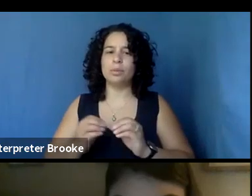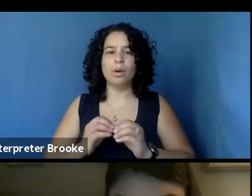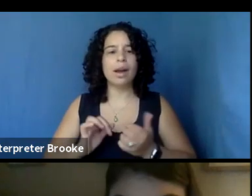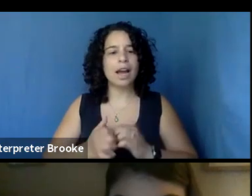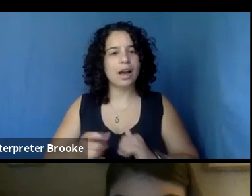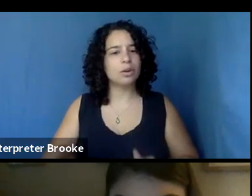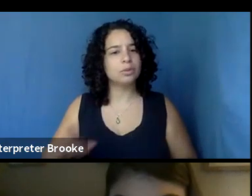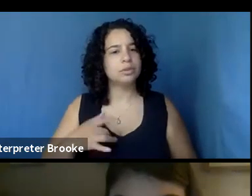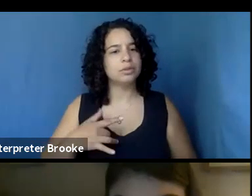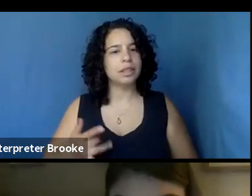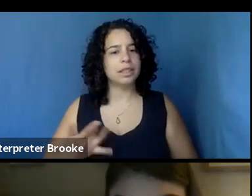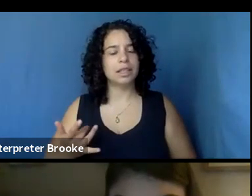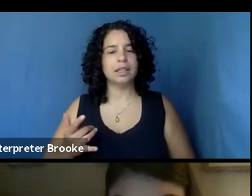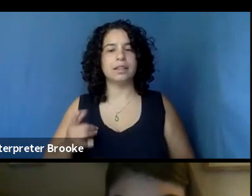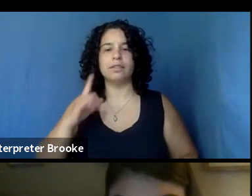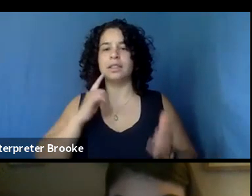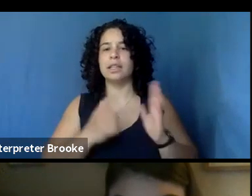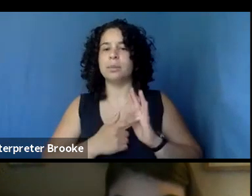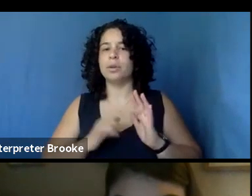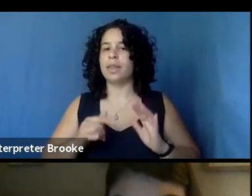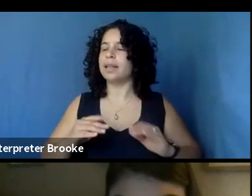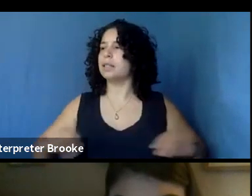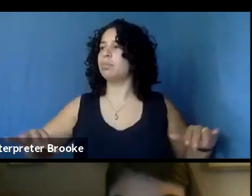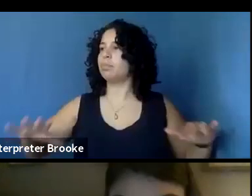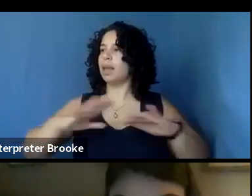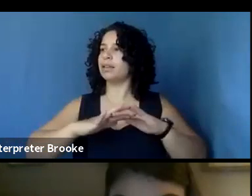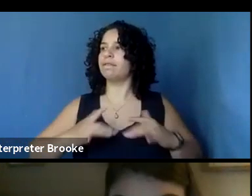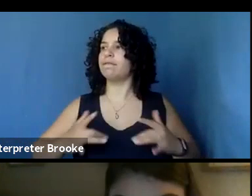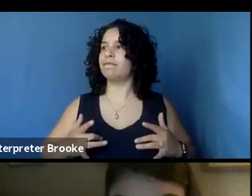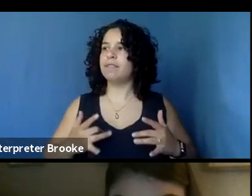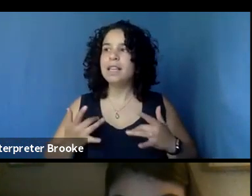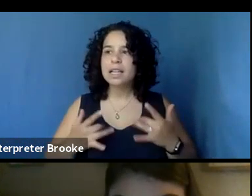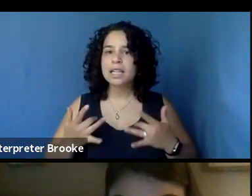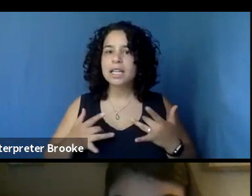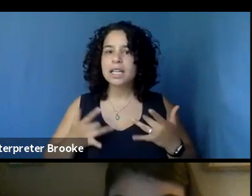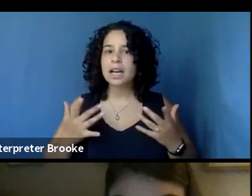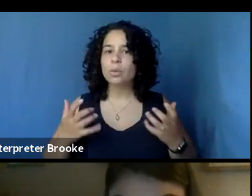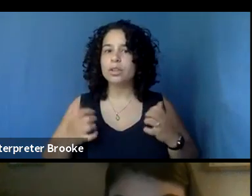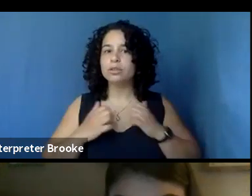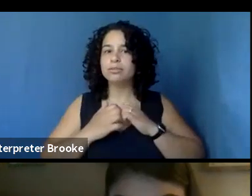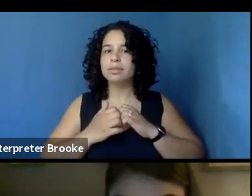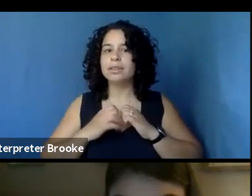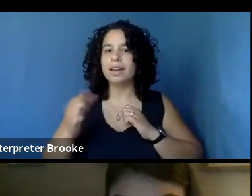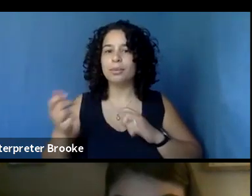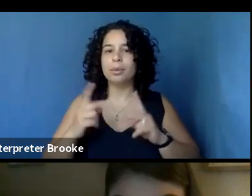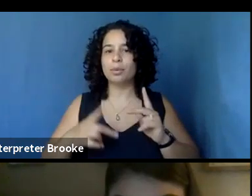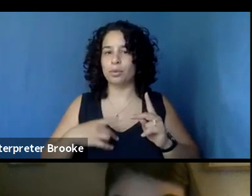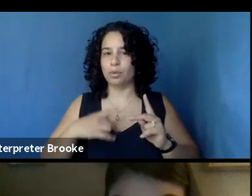the space of feeling like I can be with other people who are like me,